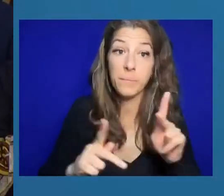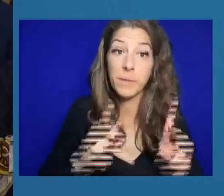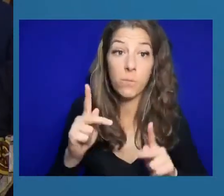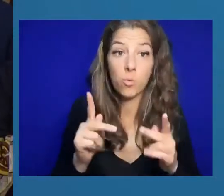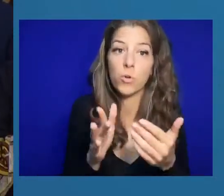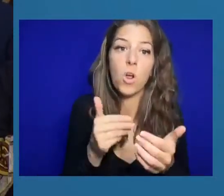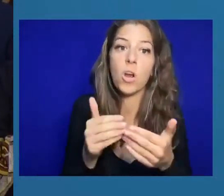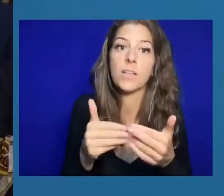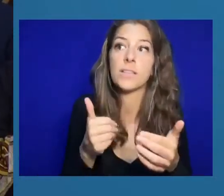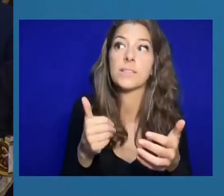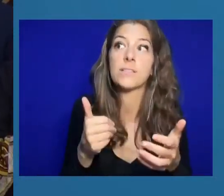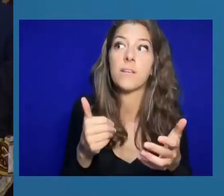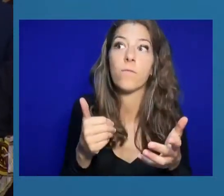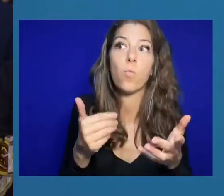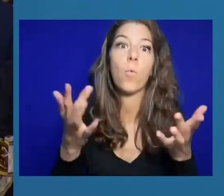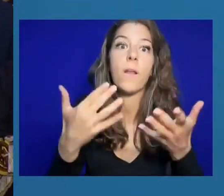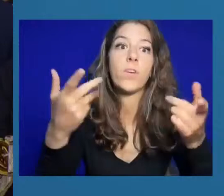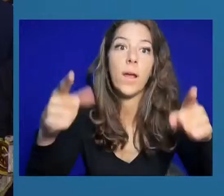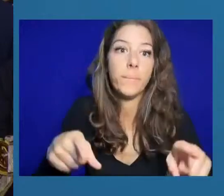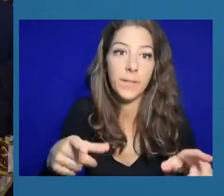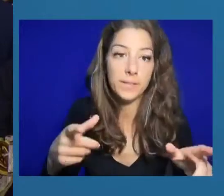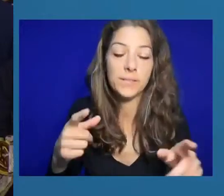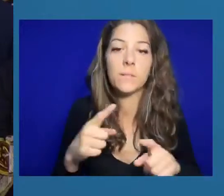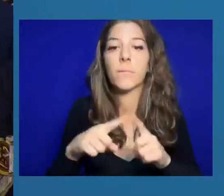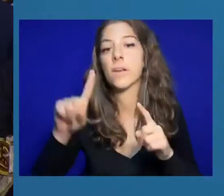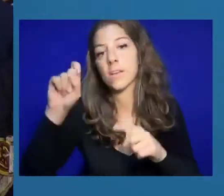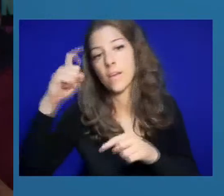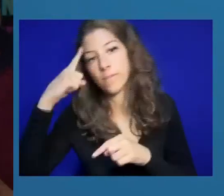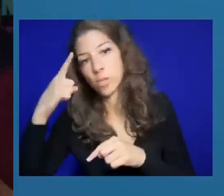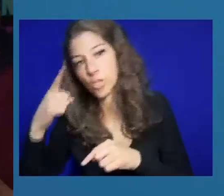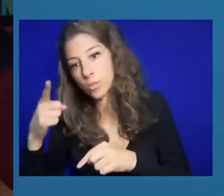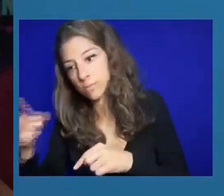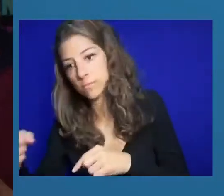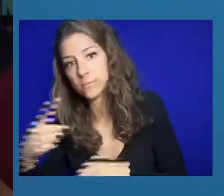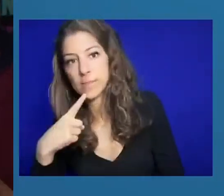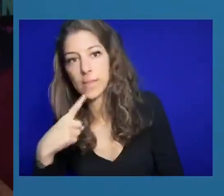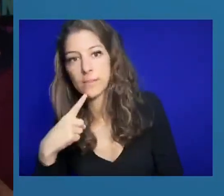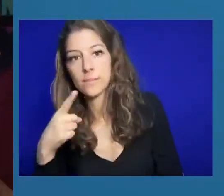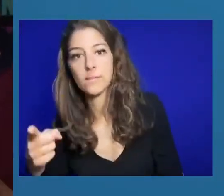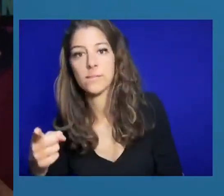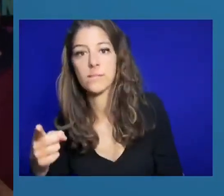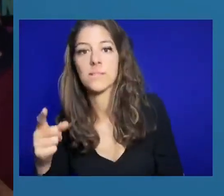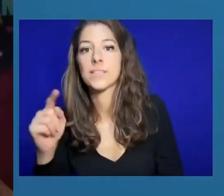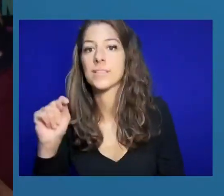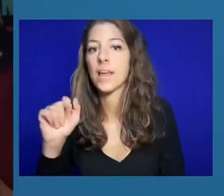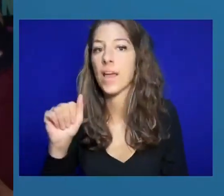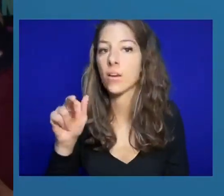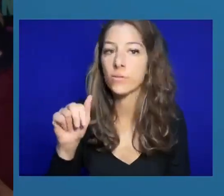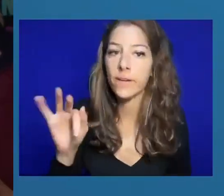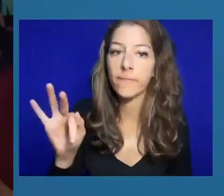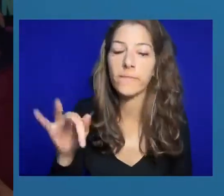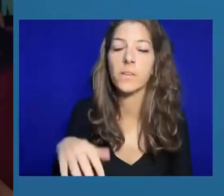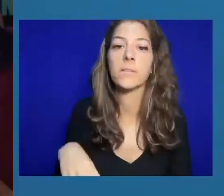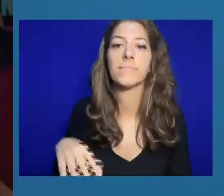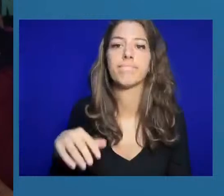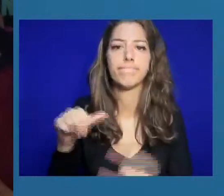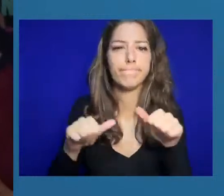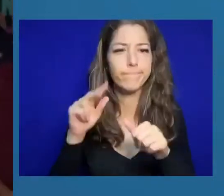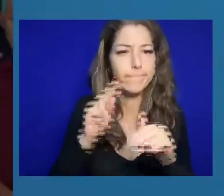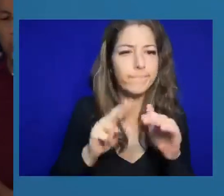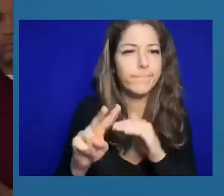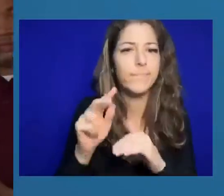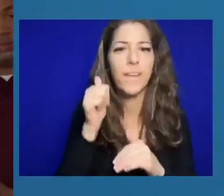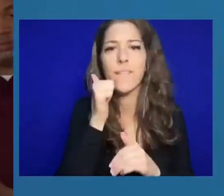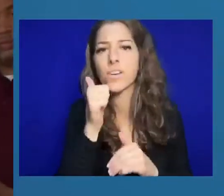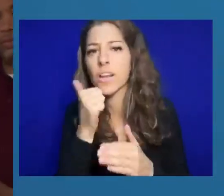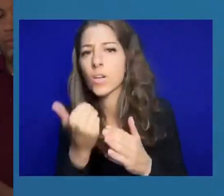what. But then, as the governor said, with the tariffs and with the uncertainty, every day is a new